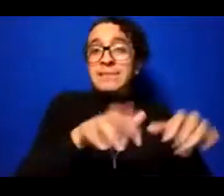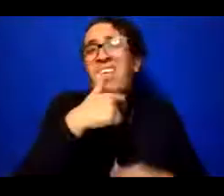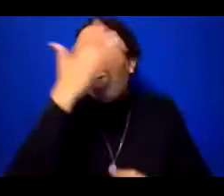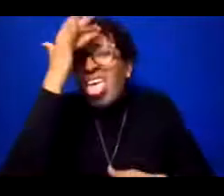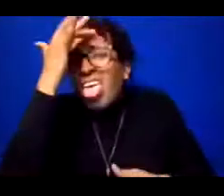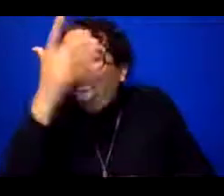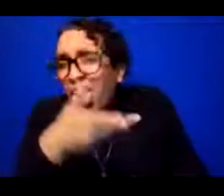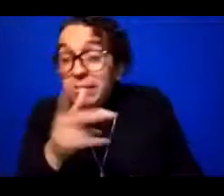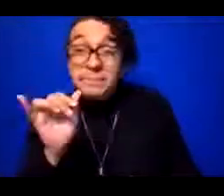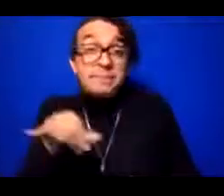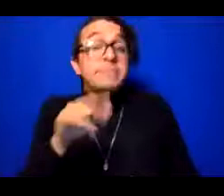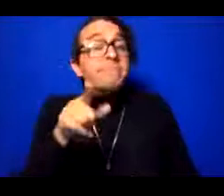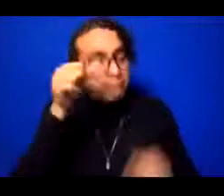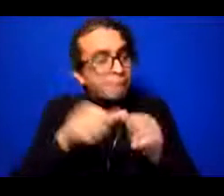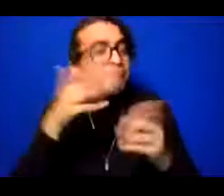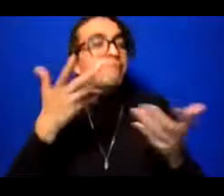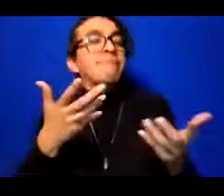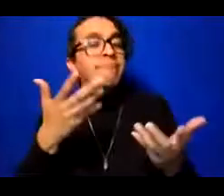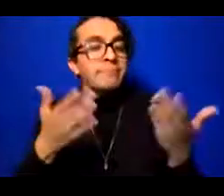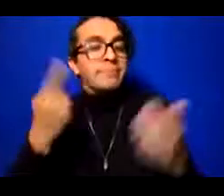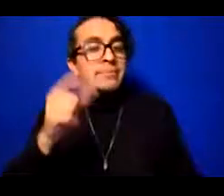that there might be something else going on.